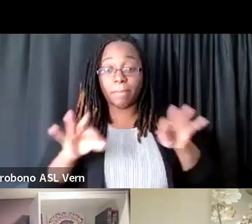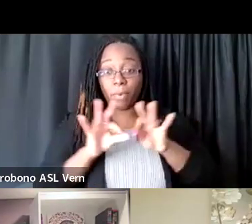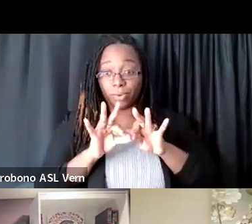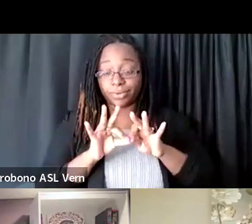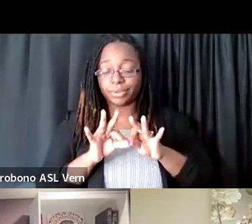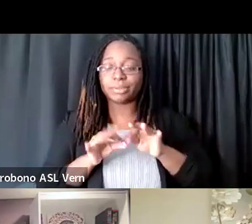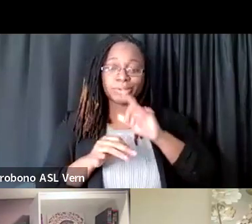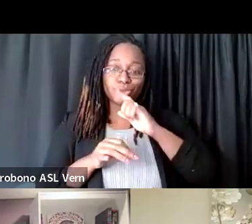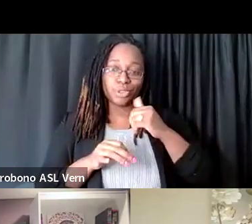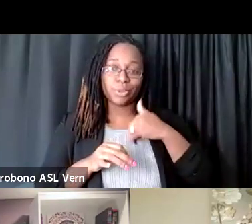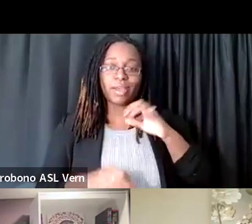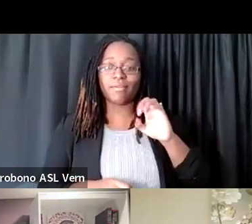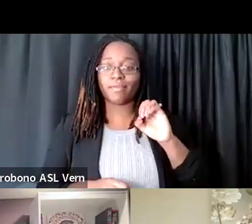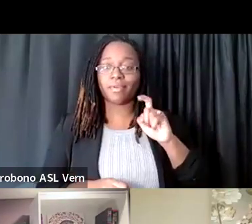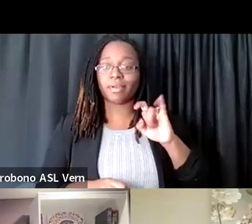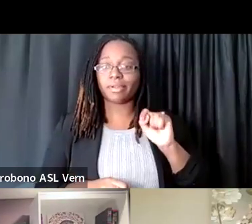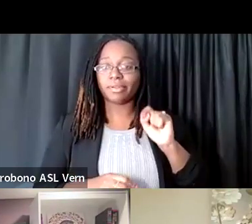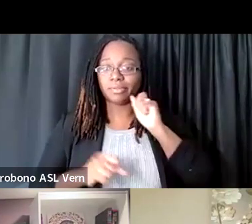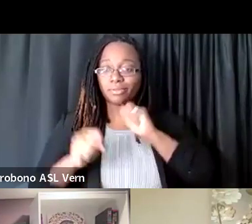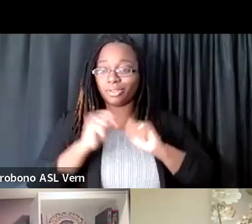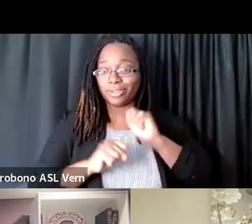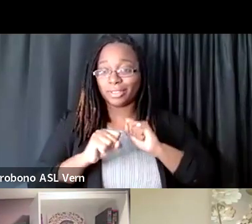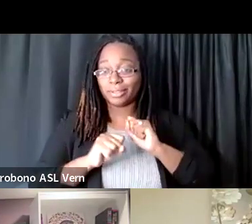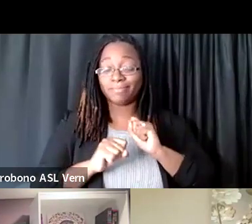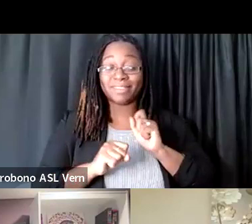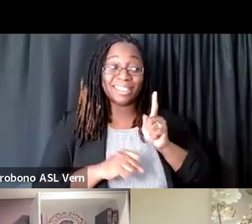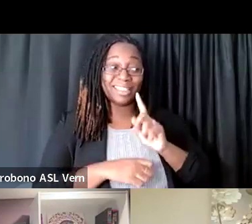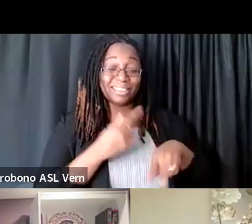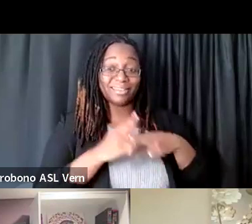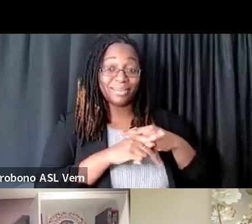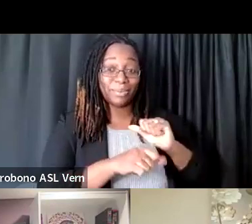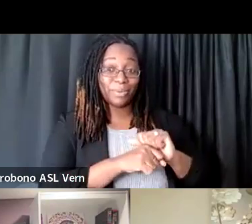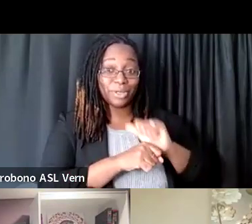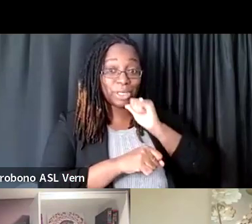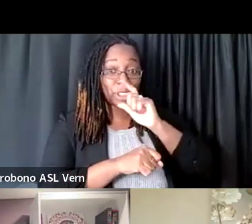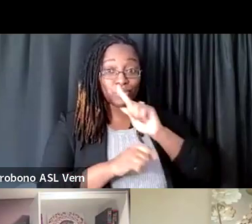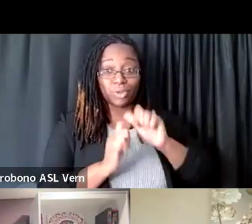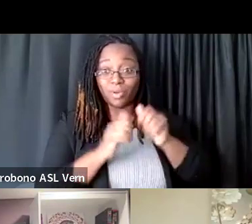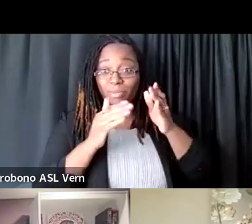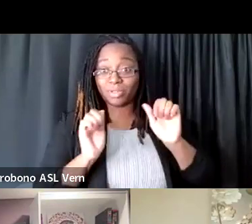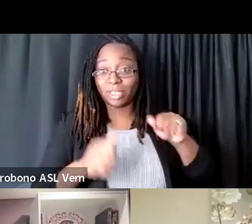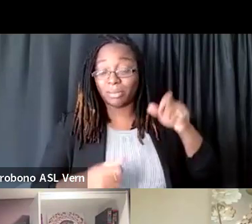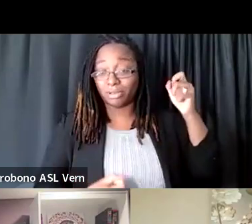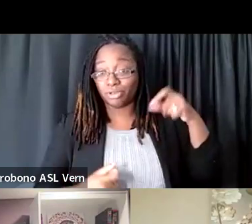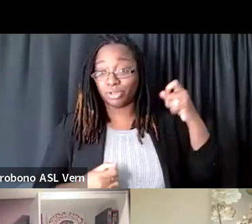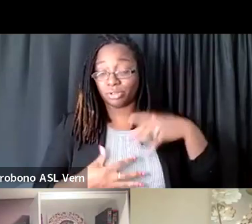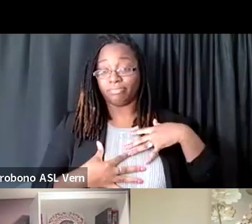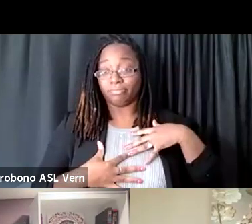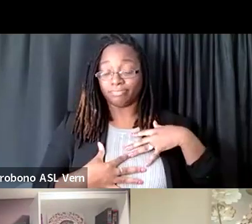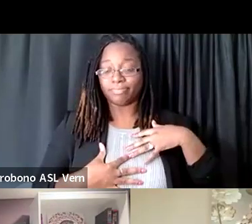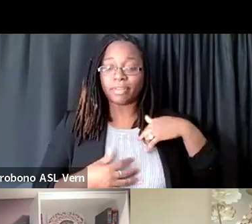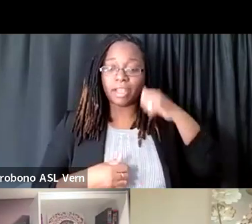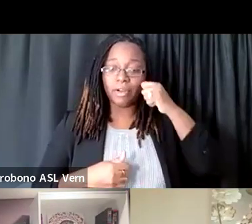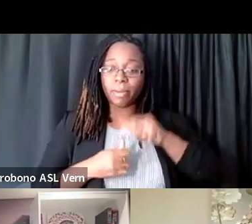there is an exit strategy. You never know with this kind of work how someone might be triggered. I remember doing ID work for